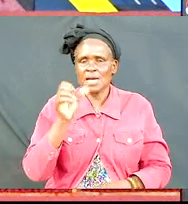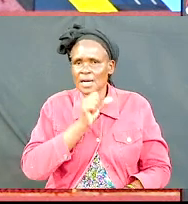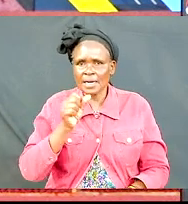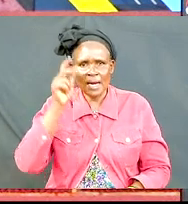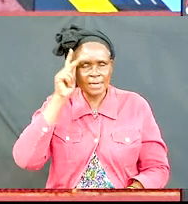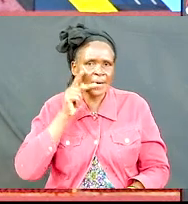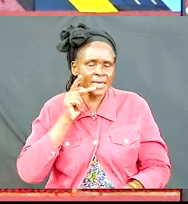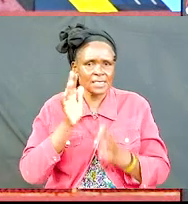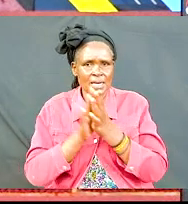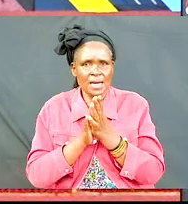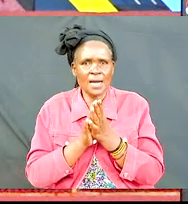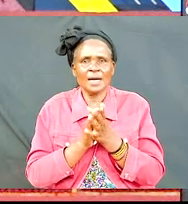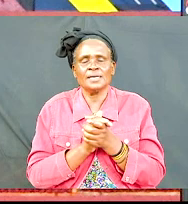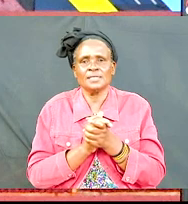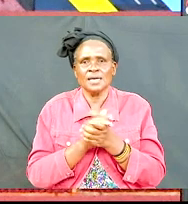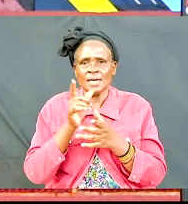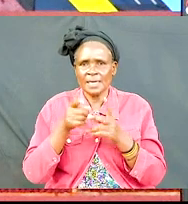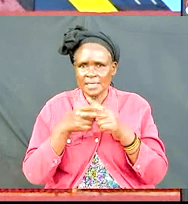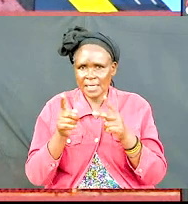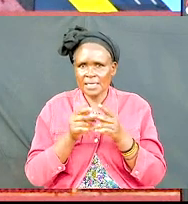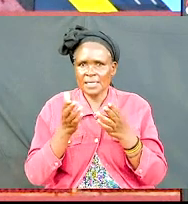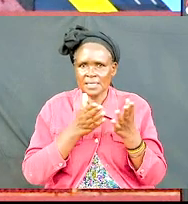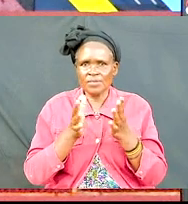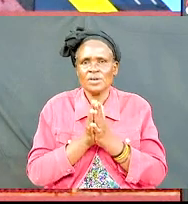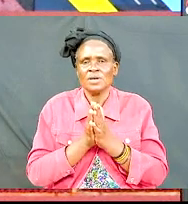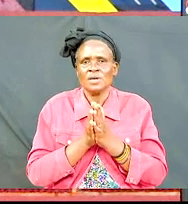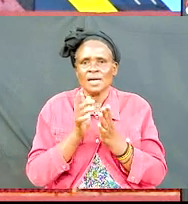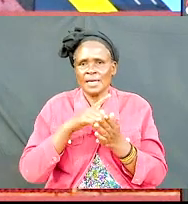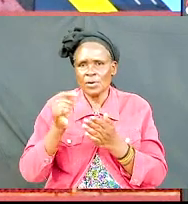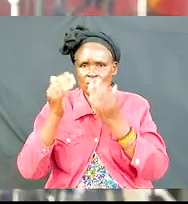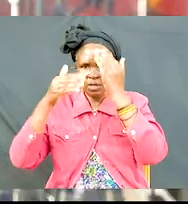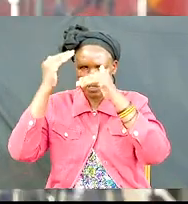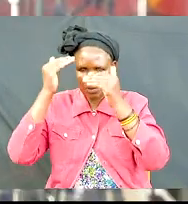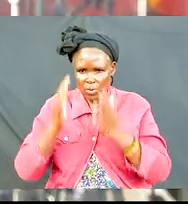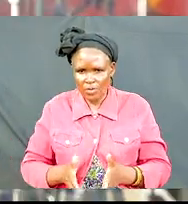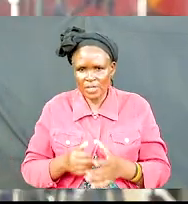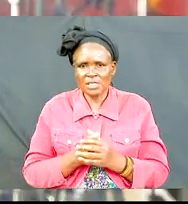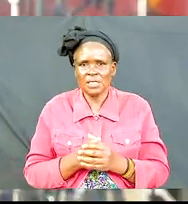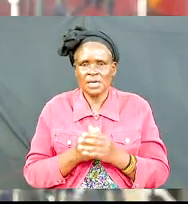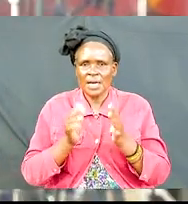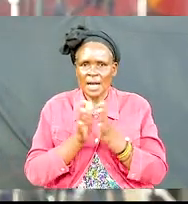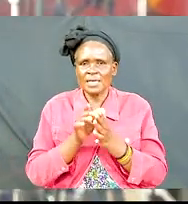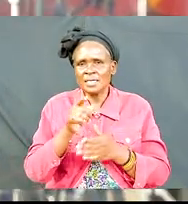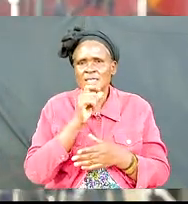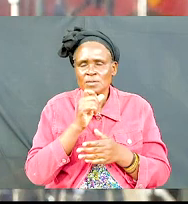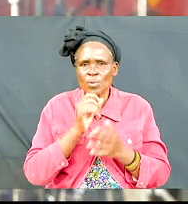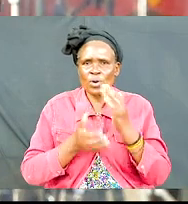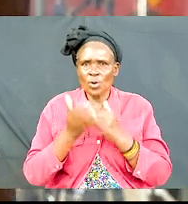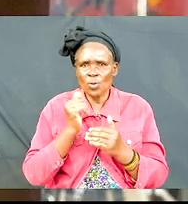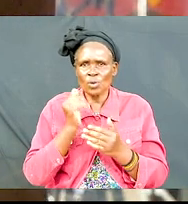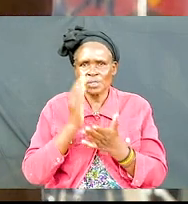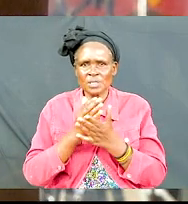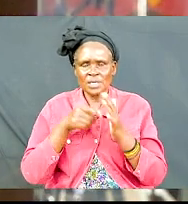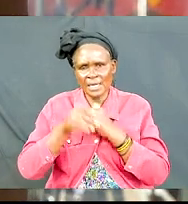sat next to a seminary professor. And this boy was reading his Sunday